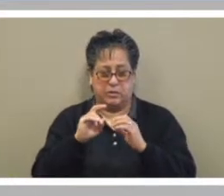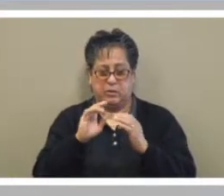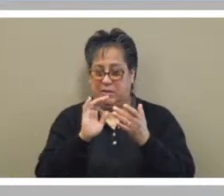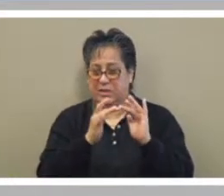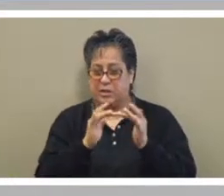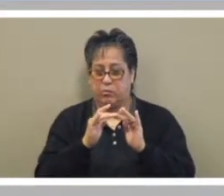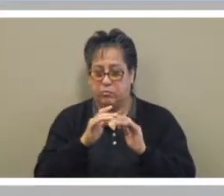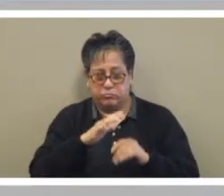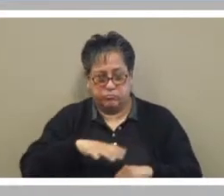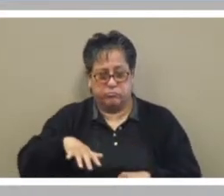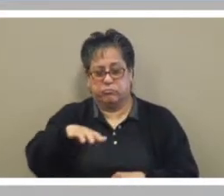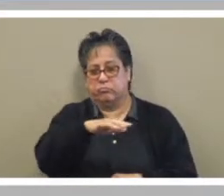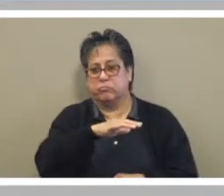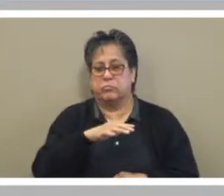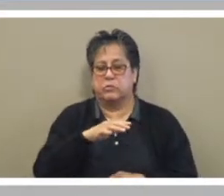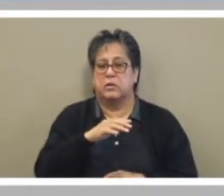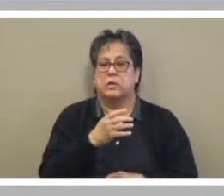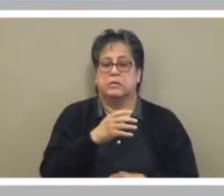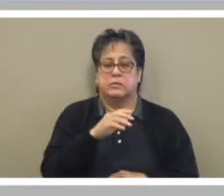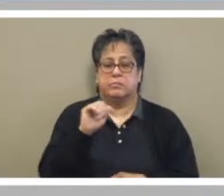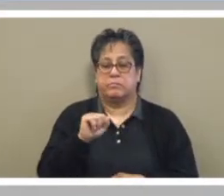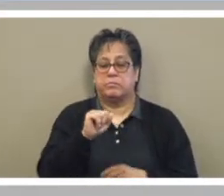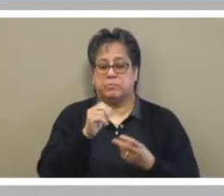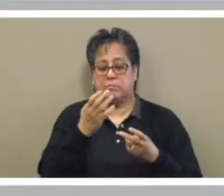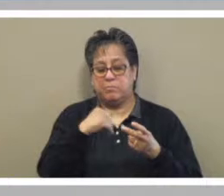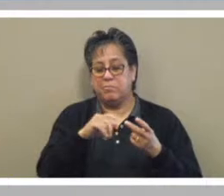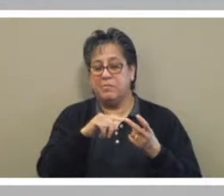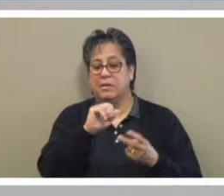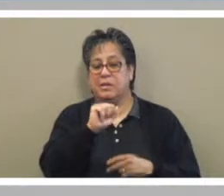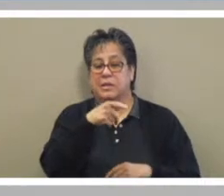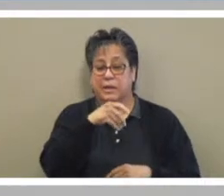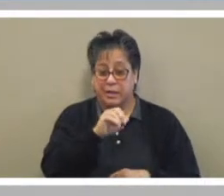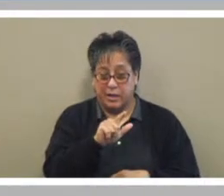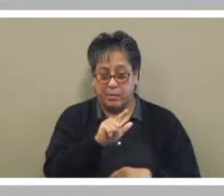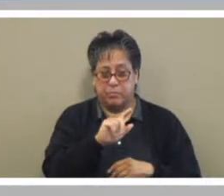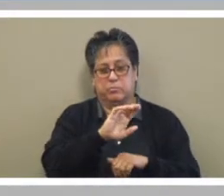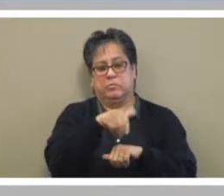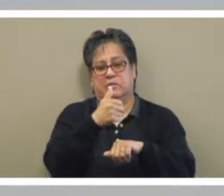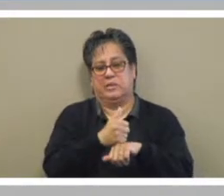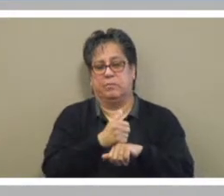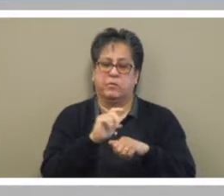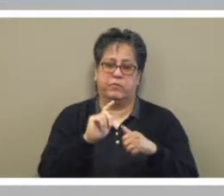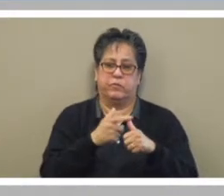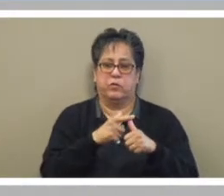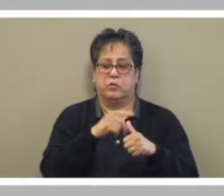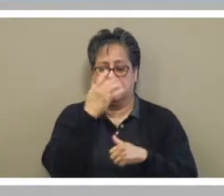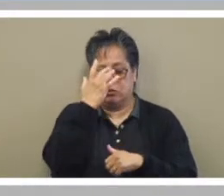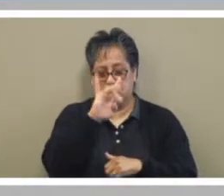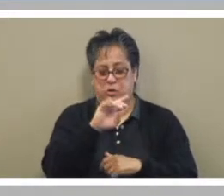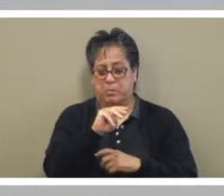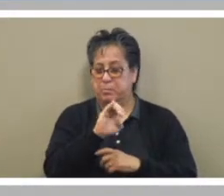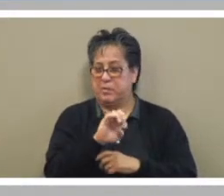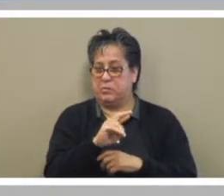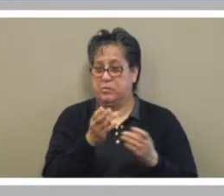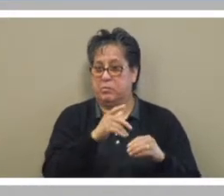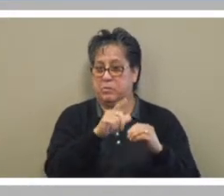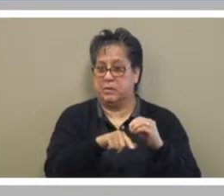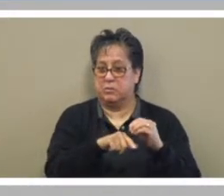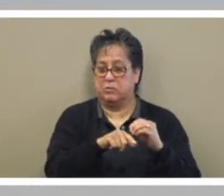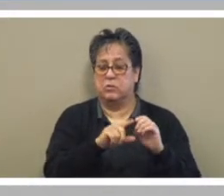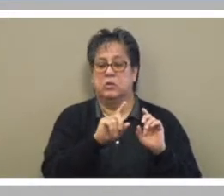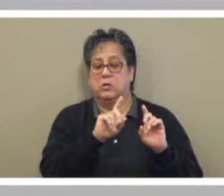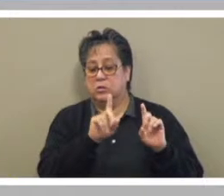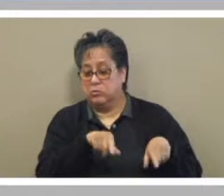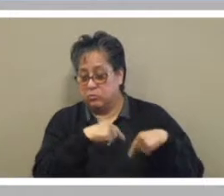throughout our service territory. In April, we installed the first smart meter in El Paso, and as of today,